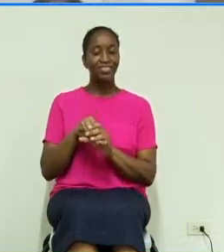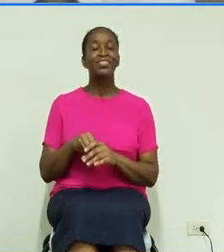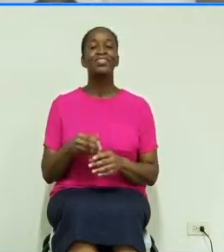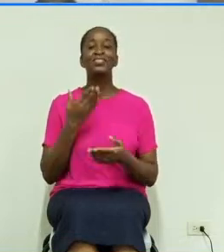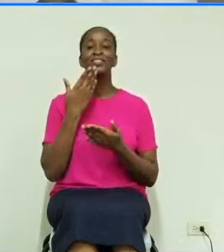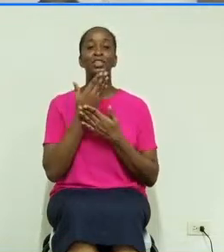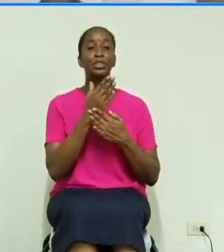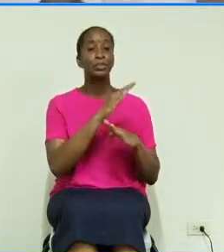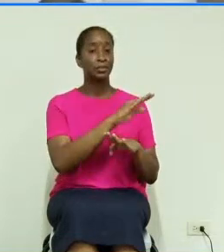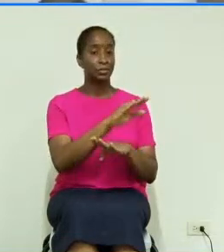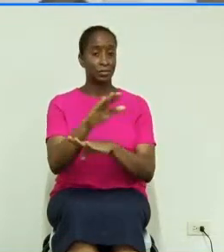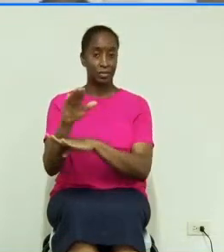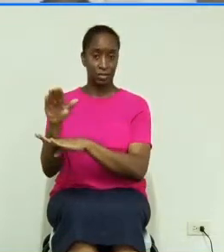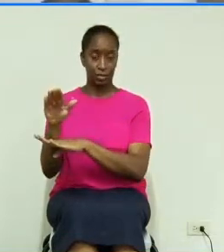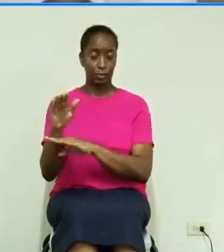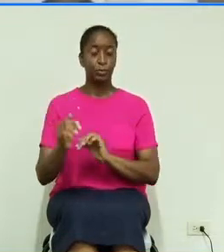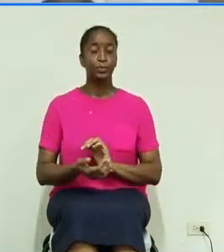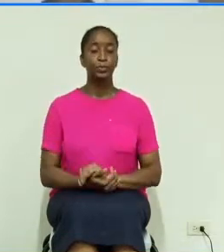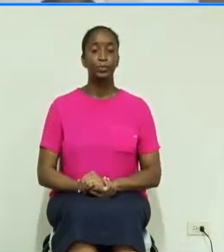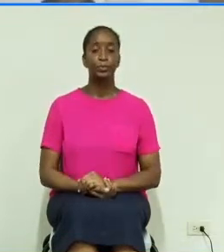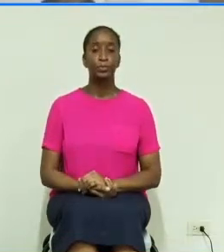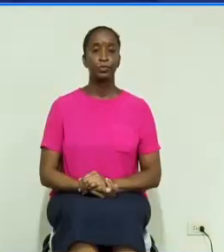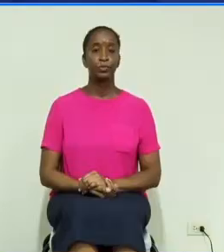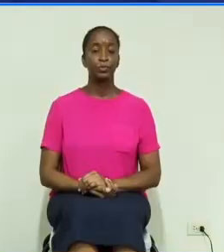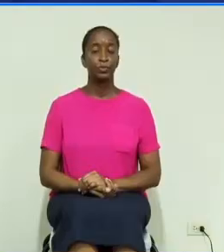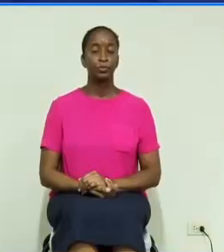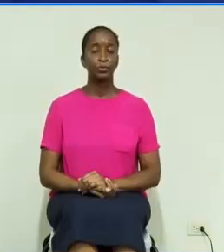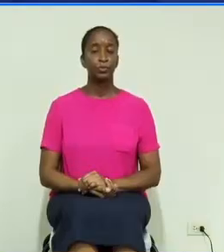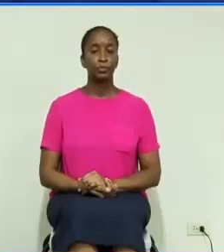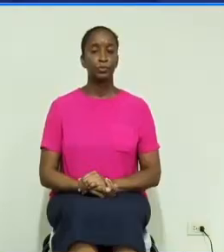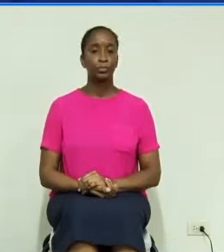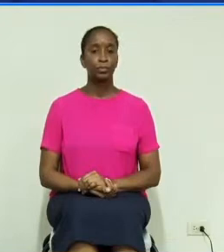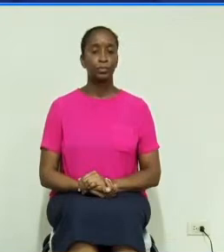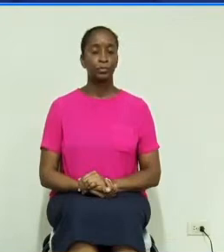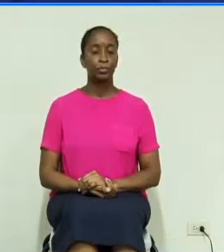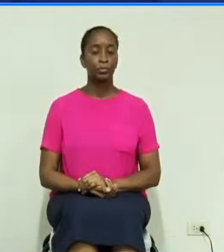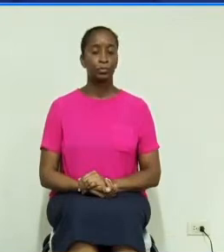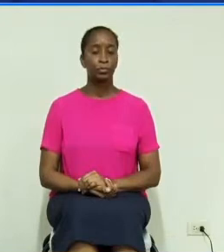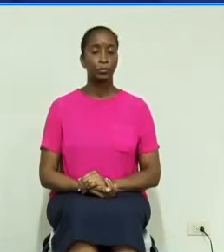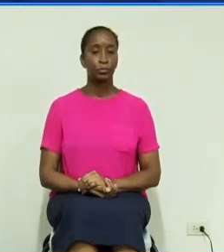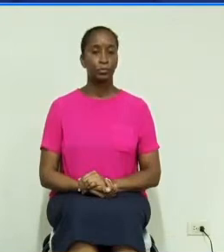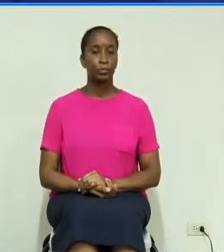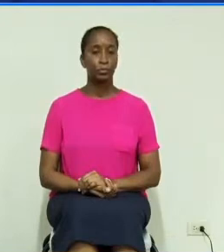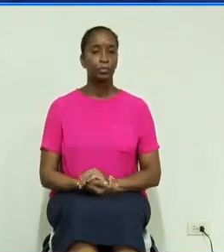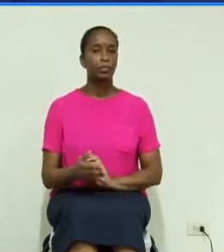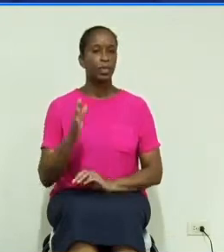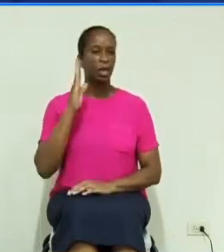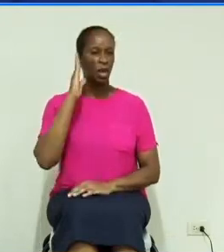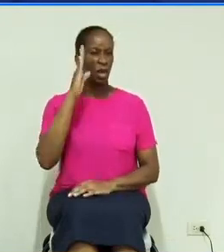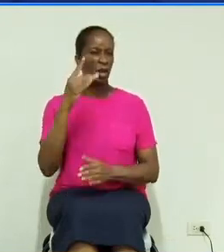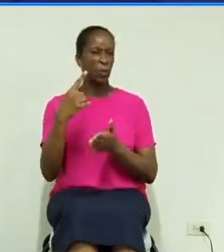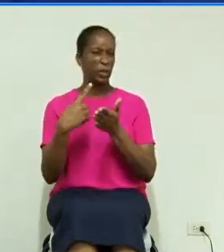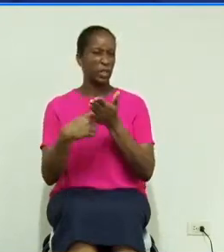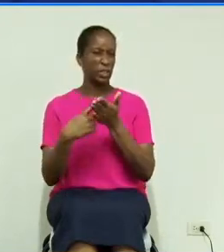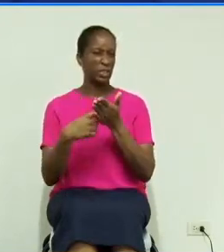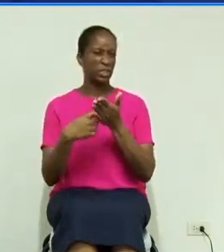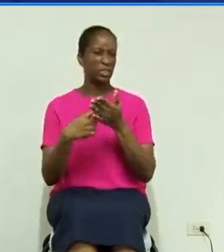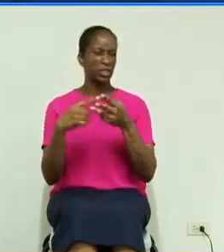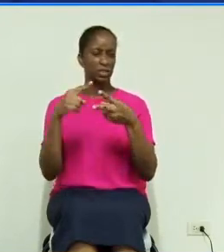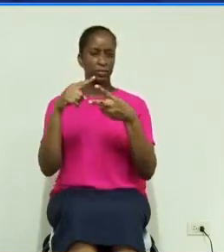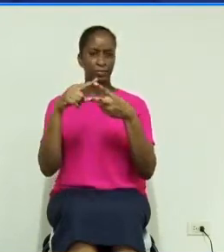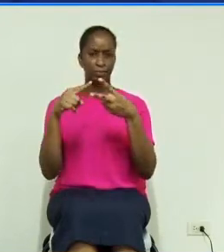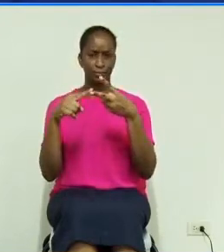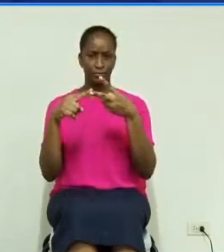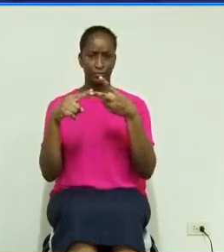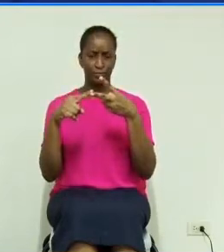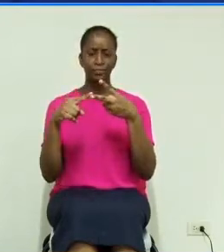microphone. So in my presentation this evening, I'm going to focus on two key issues. And the first one is going to be relating to